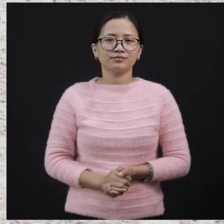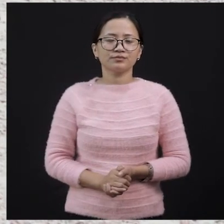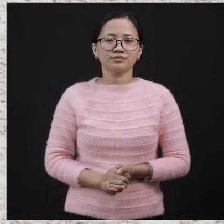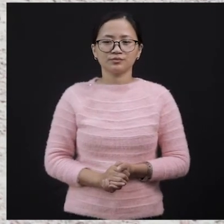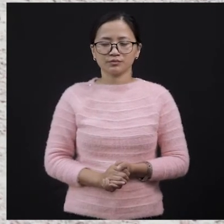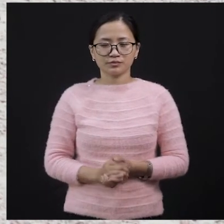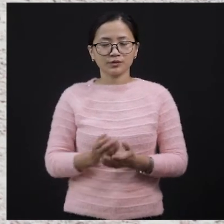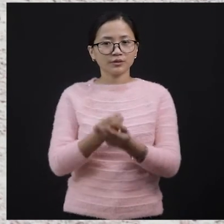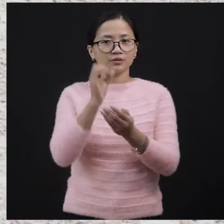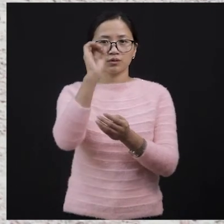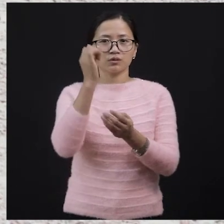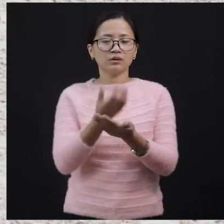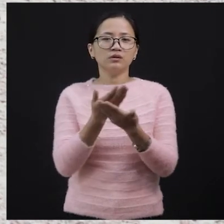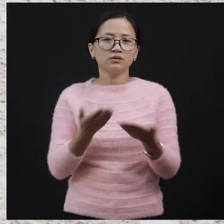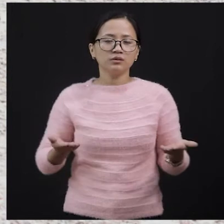an object,